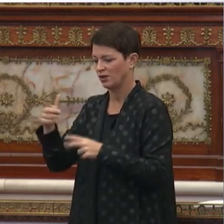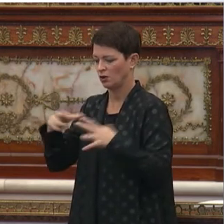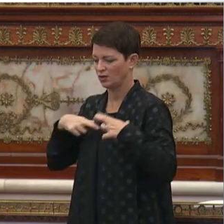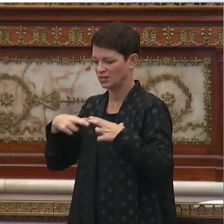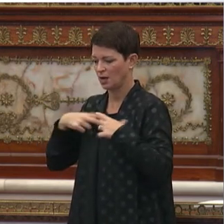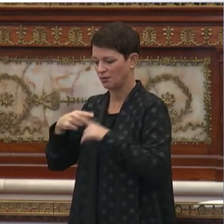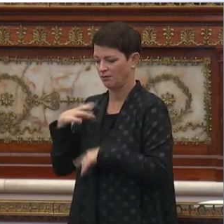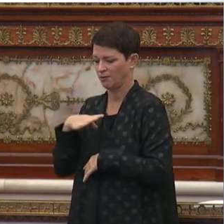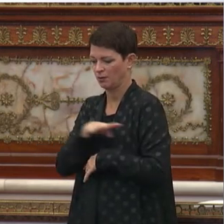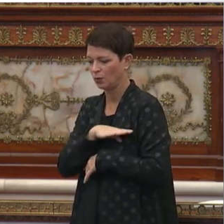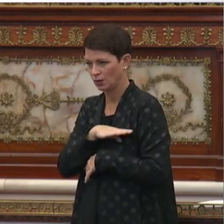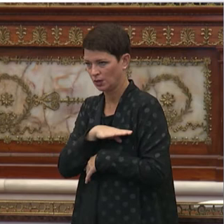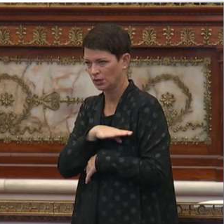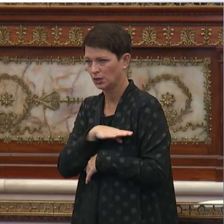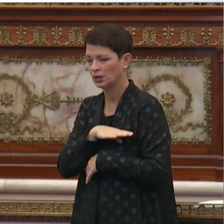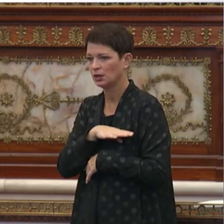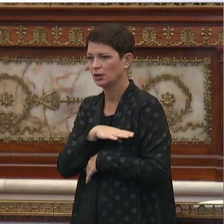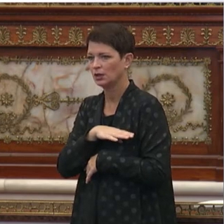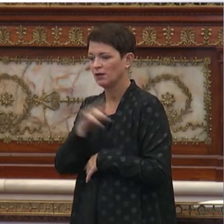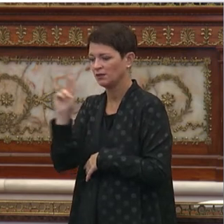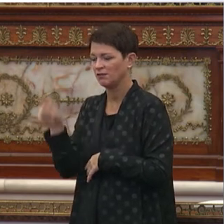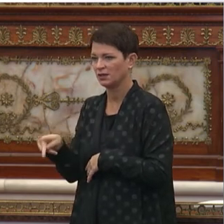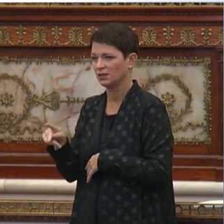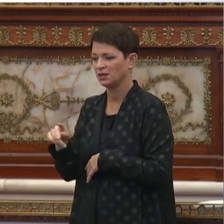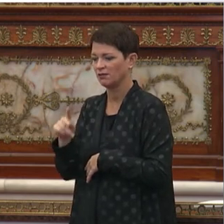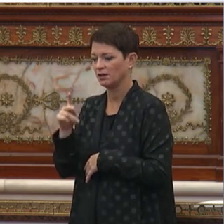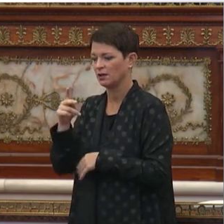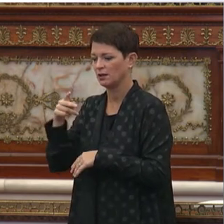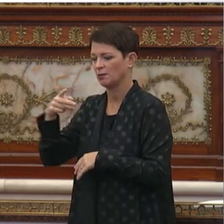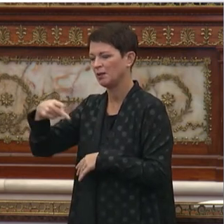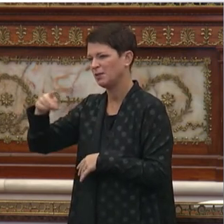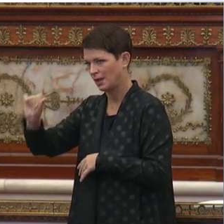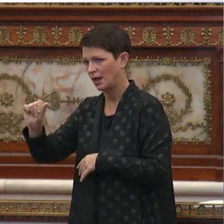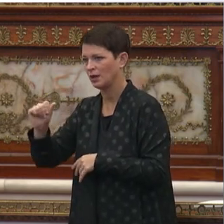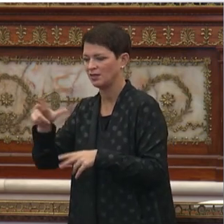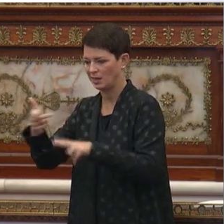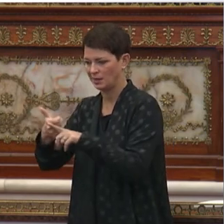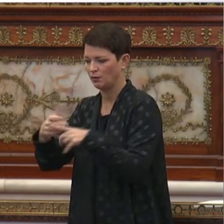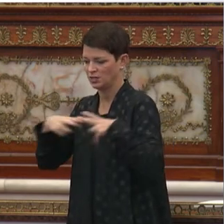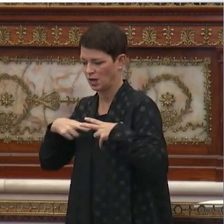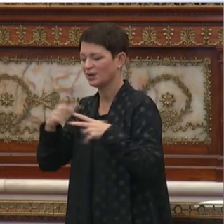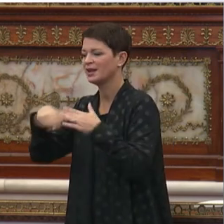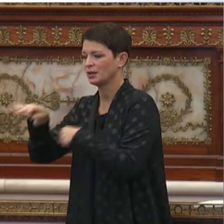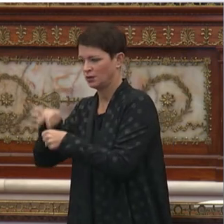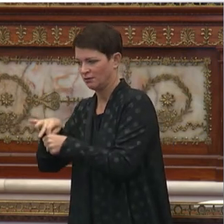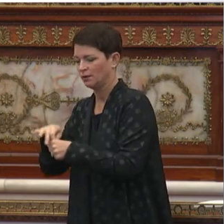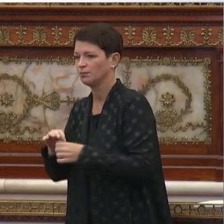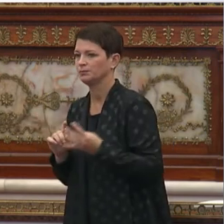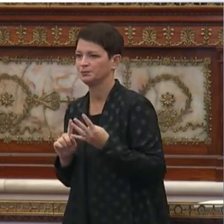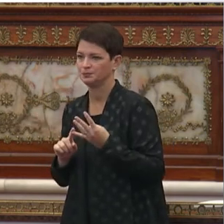from the board of the Philadelphia Parking Authority. Next week's calendar.